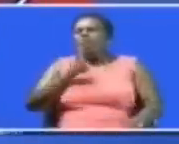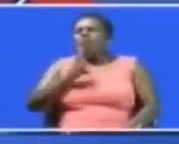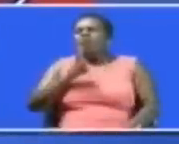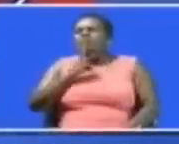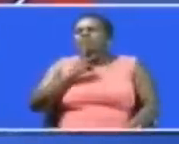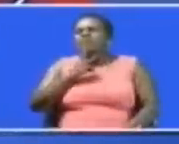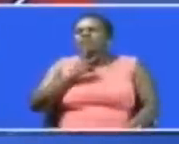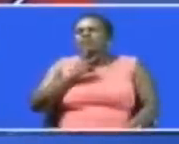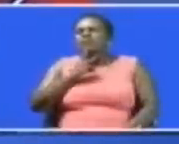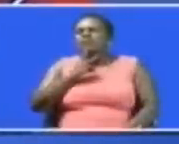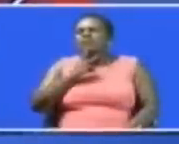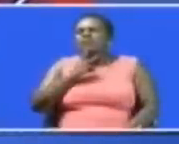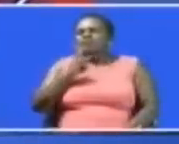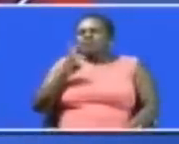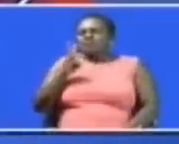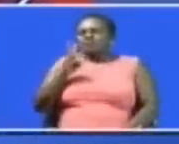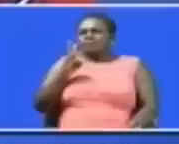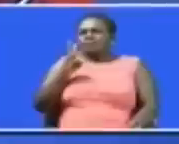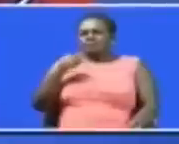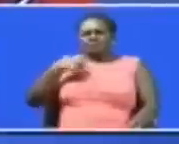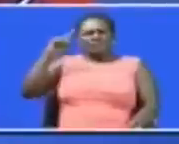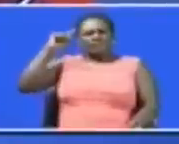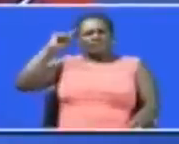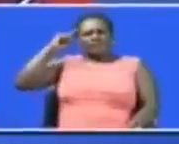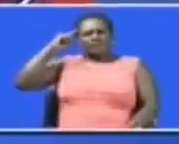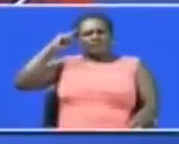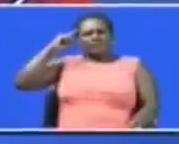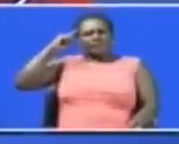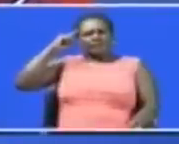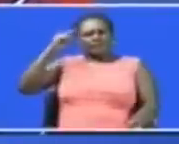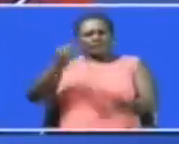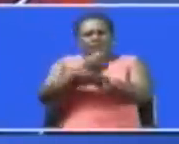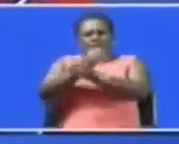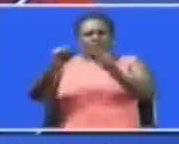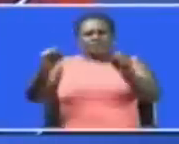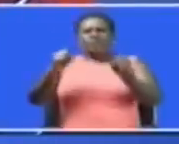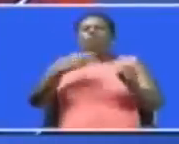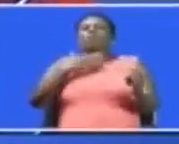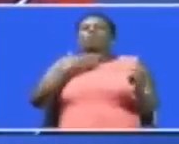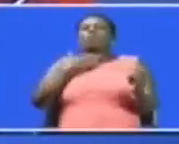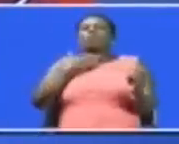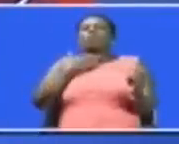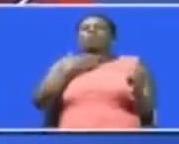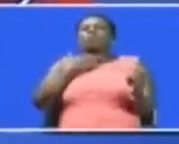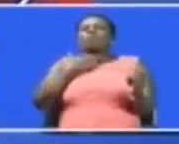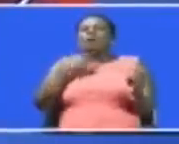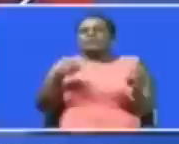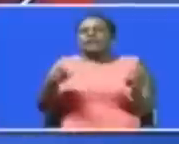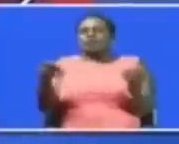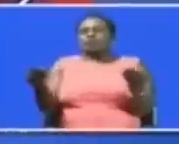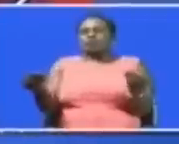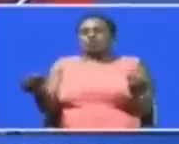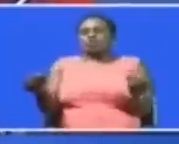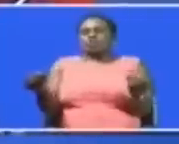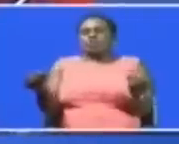water and all that kind of issue. I think the president wants that to be